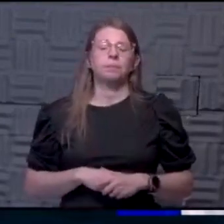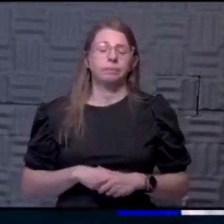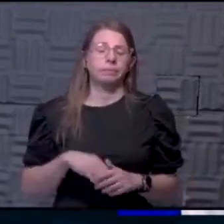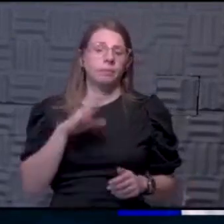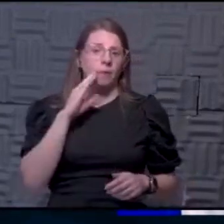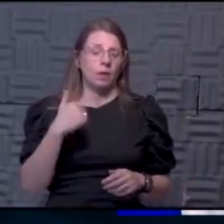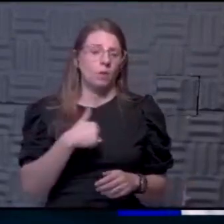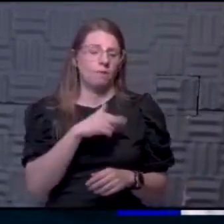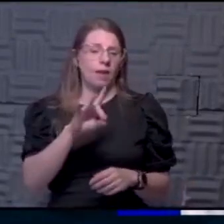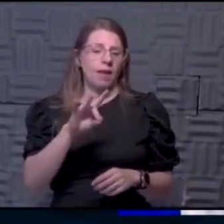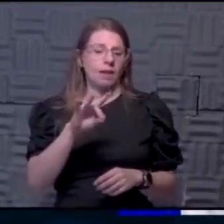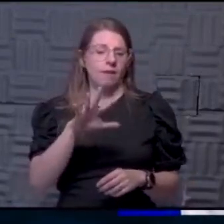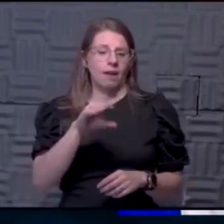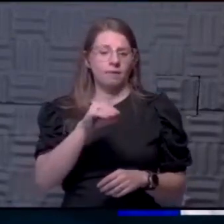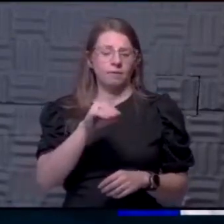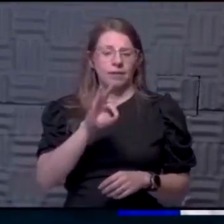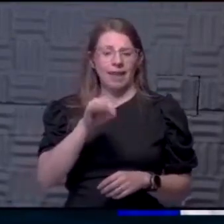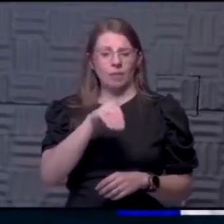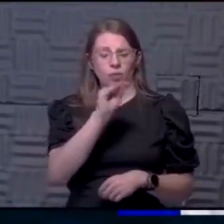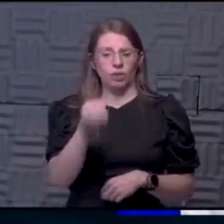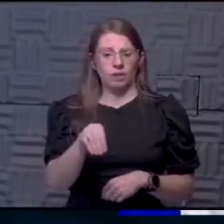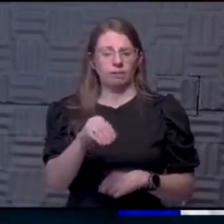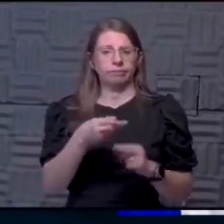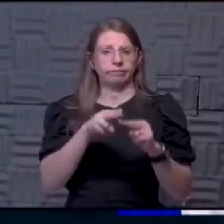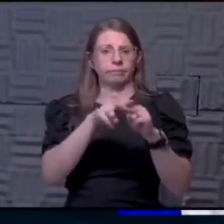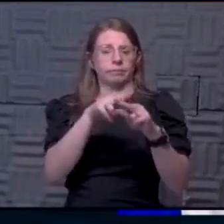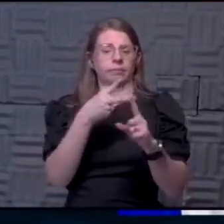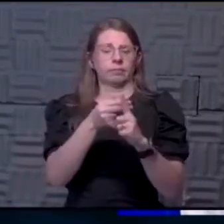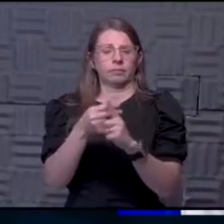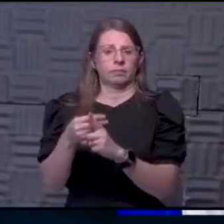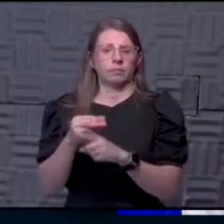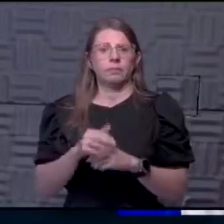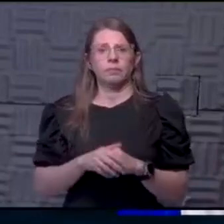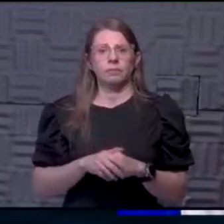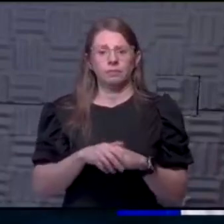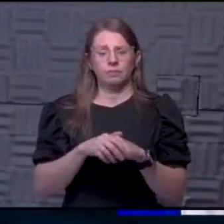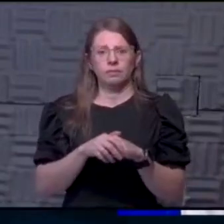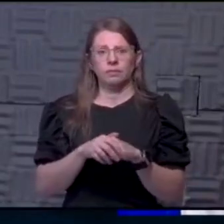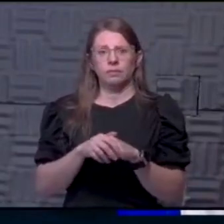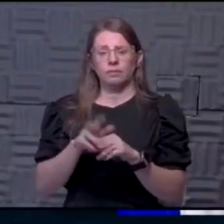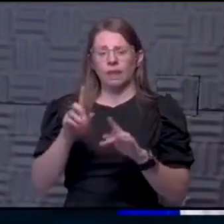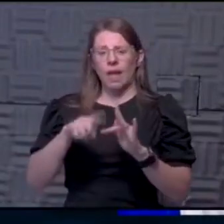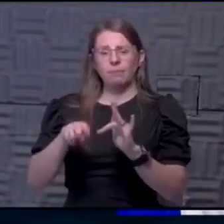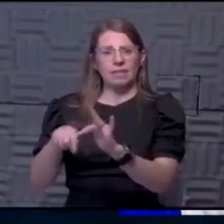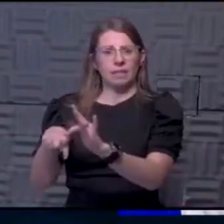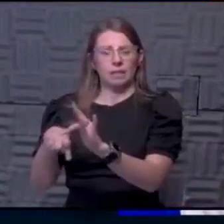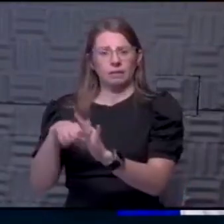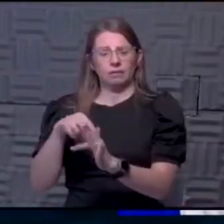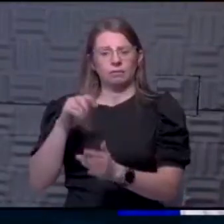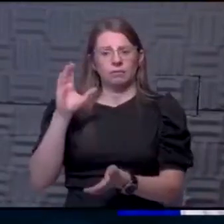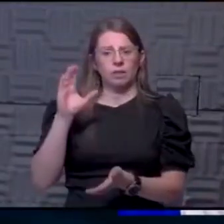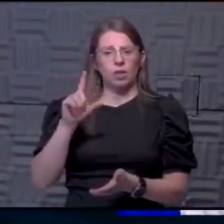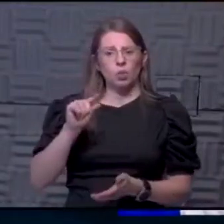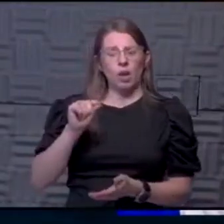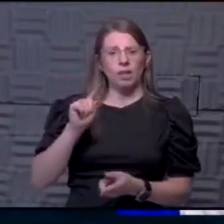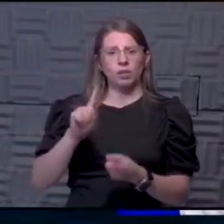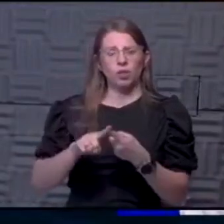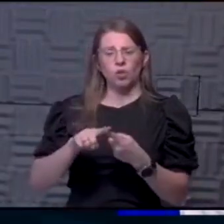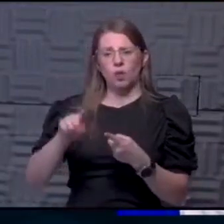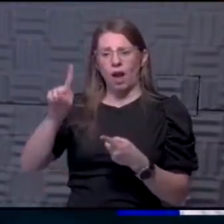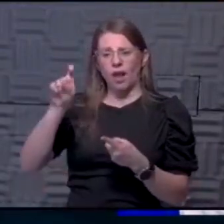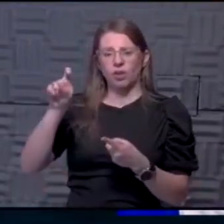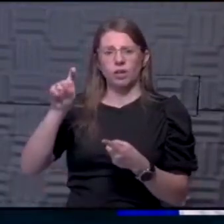We've had about 85 or 90% uptake here at KU, and we've seen the number of the absenteeism drop from work, from COVID, from 20 up to 100 people a day down